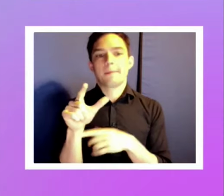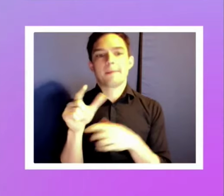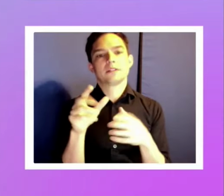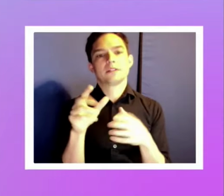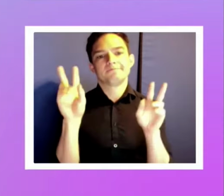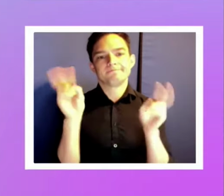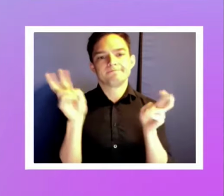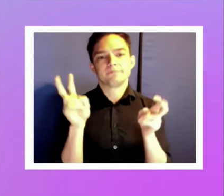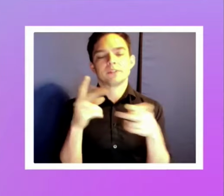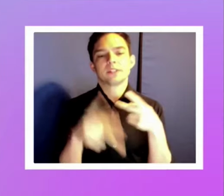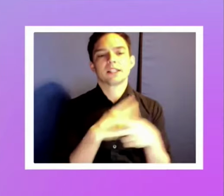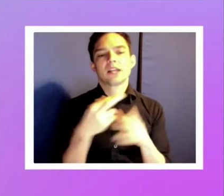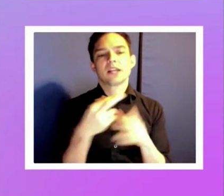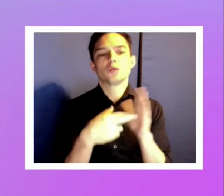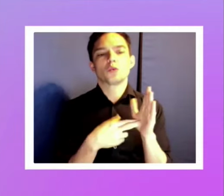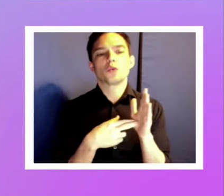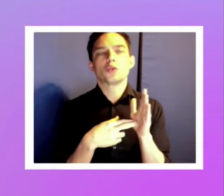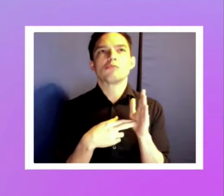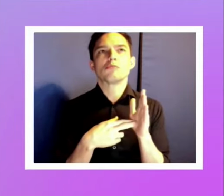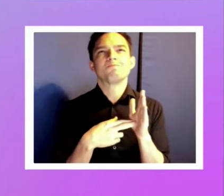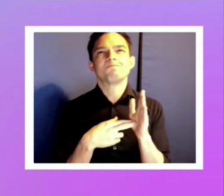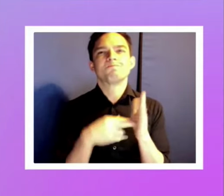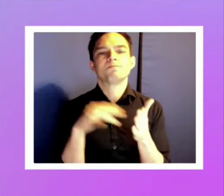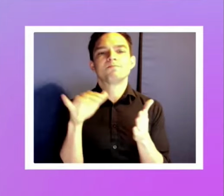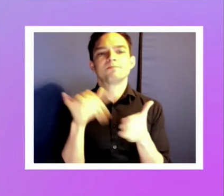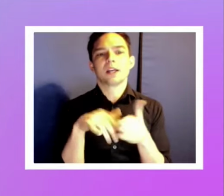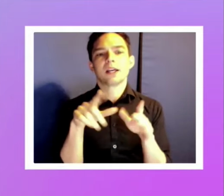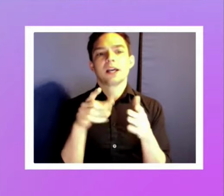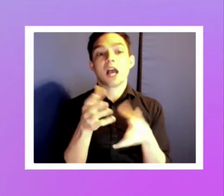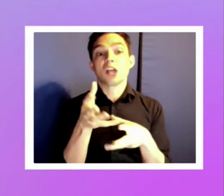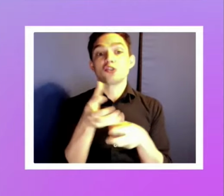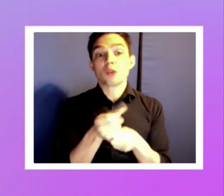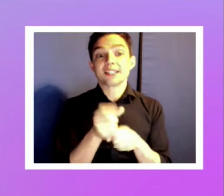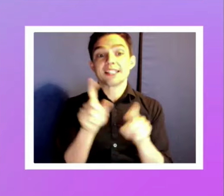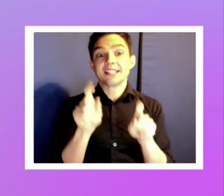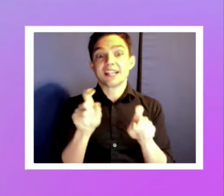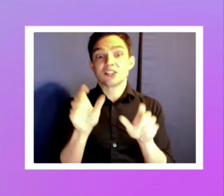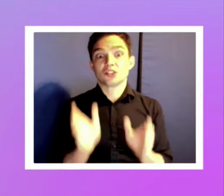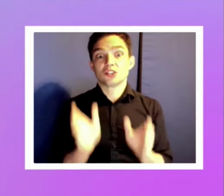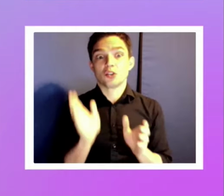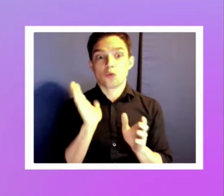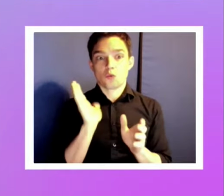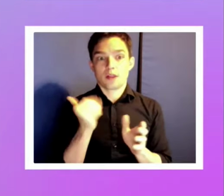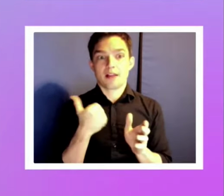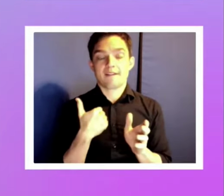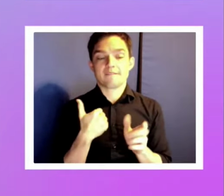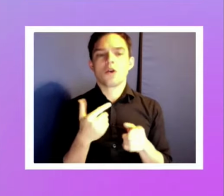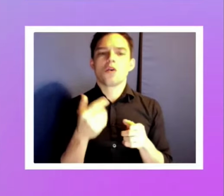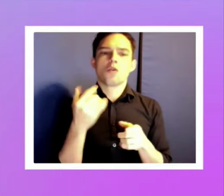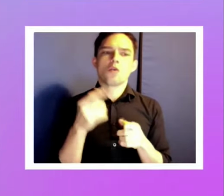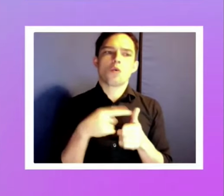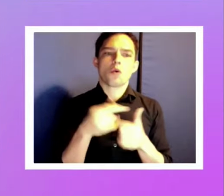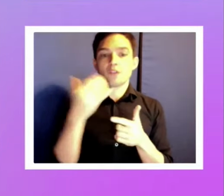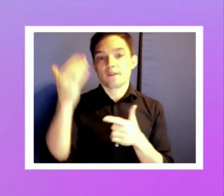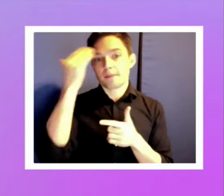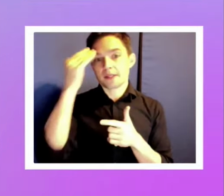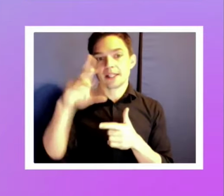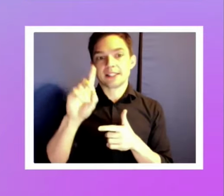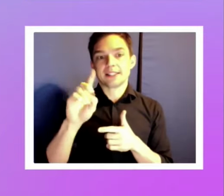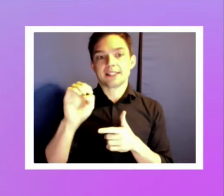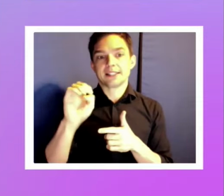type of rule that a trusted tester would have. Or if you're familiar with DQ